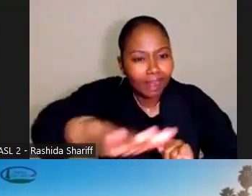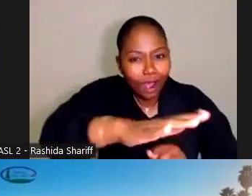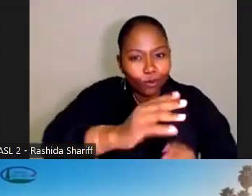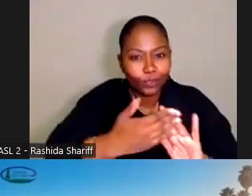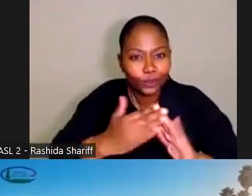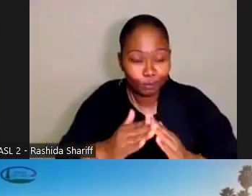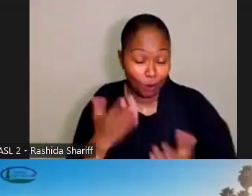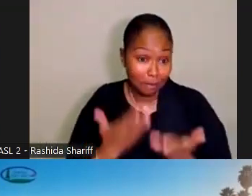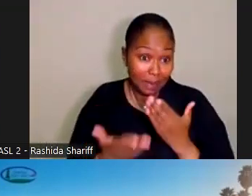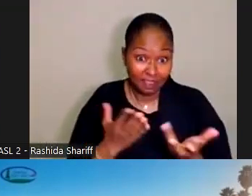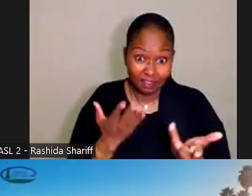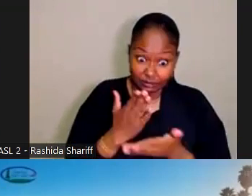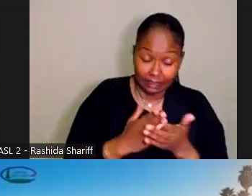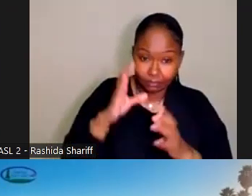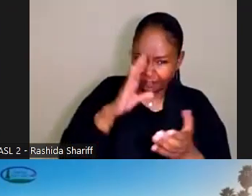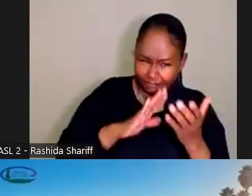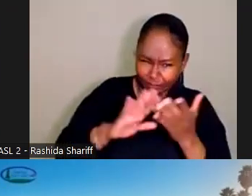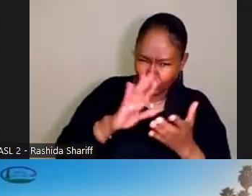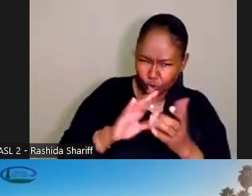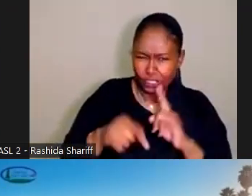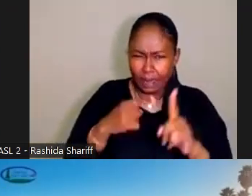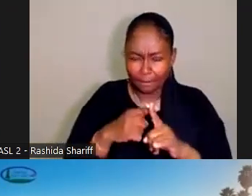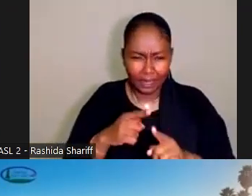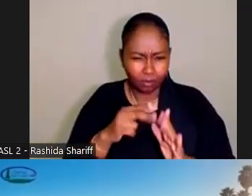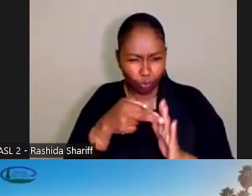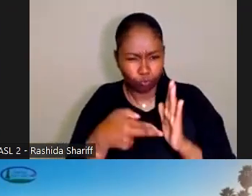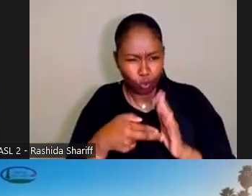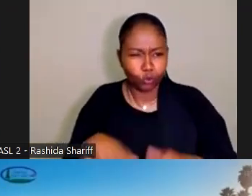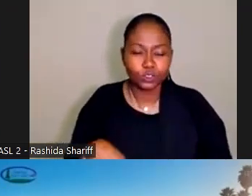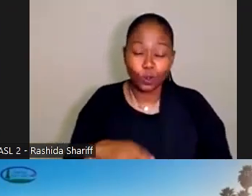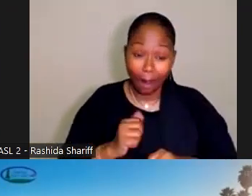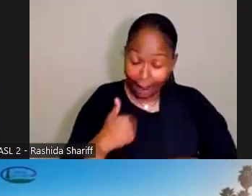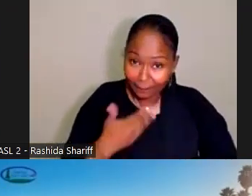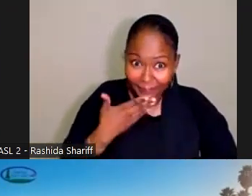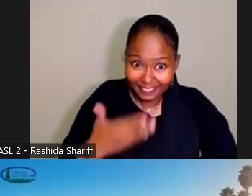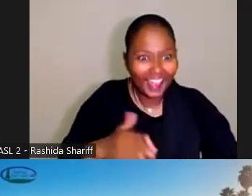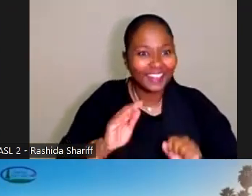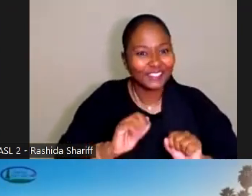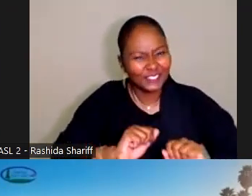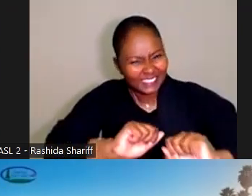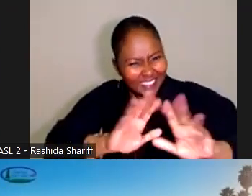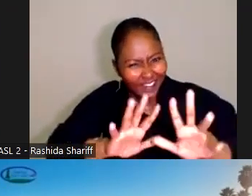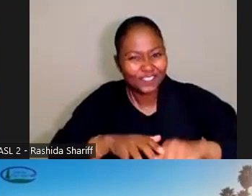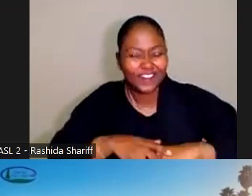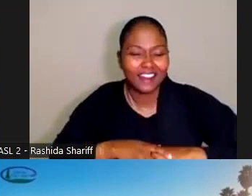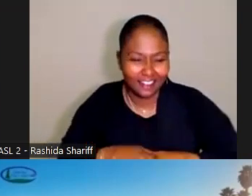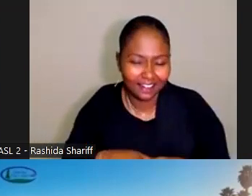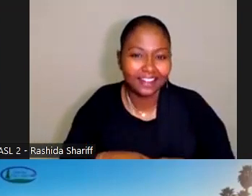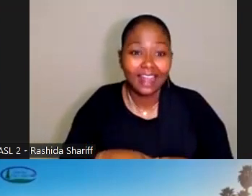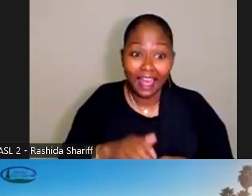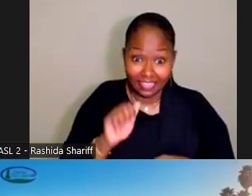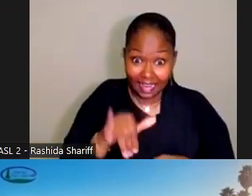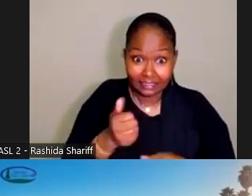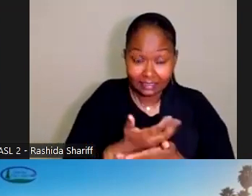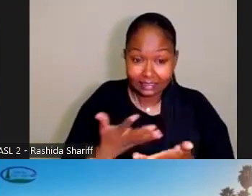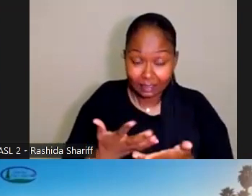be confusion about the roles. And so I'm glad you clarified that here. And I think that's something as advocates, all of us are going to